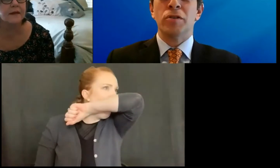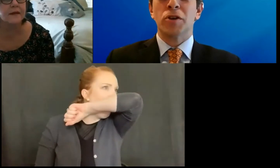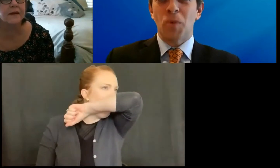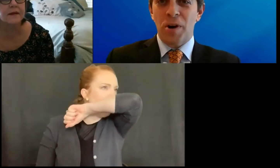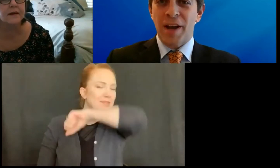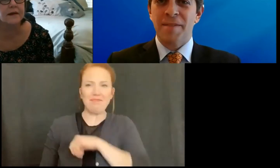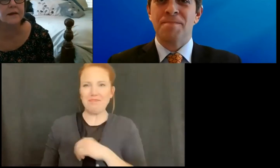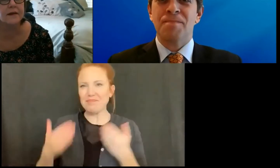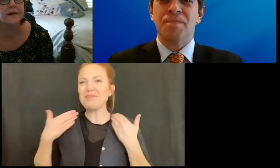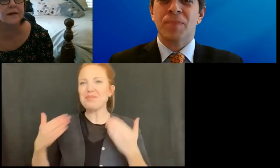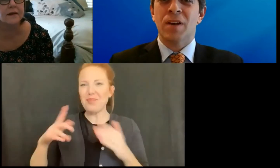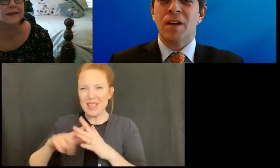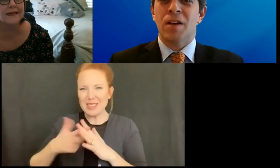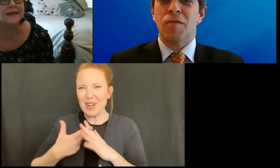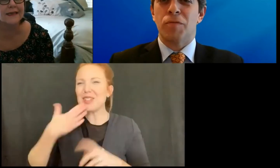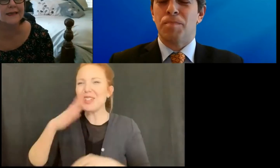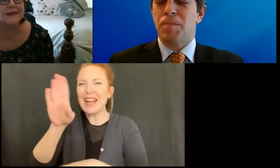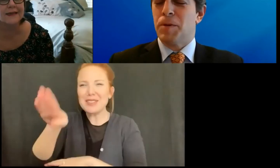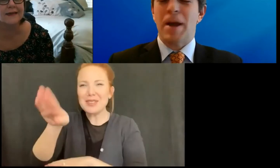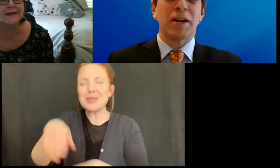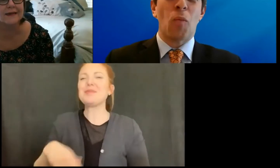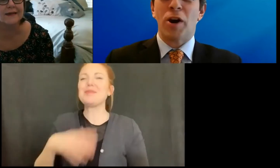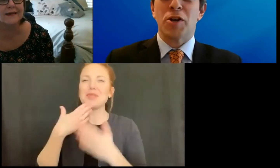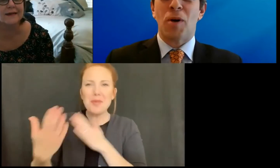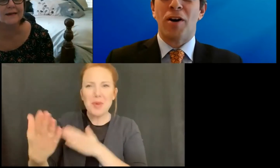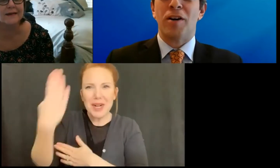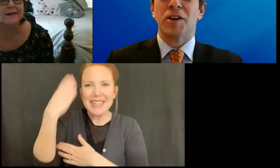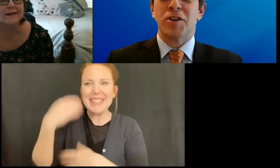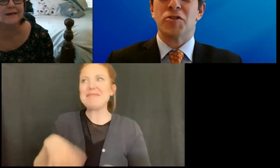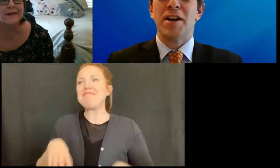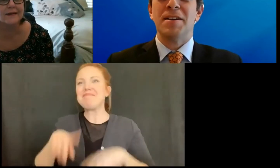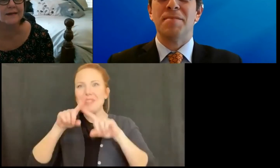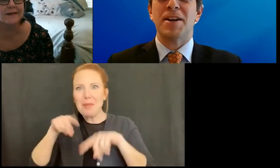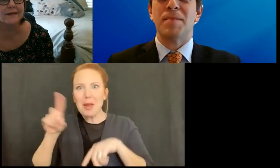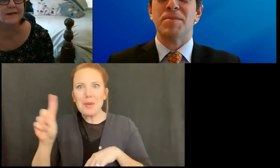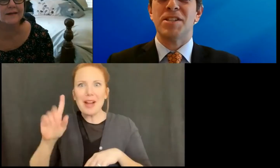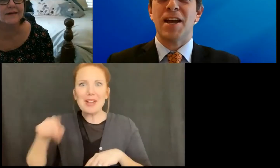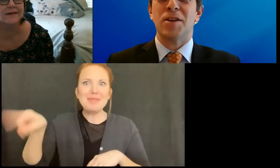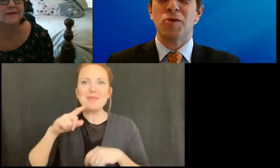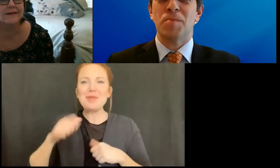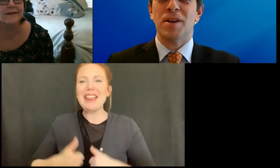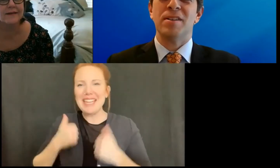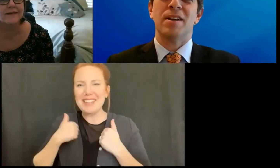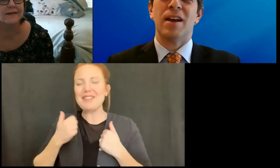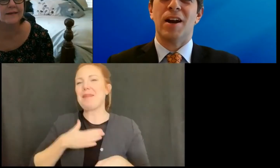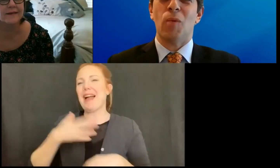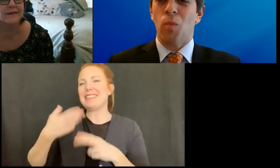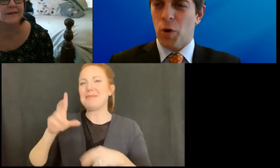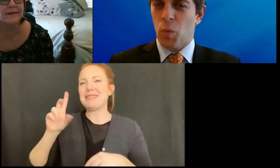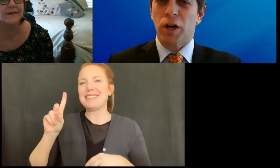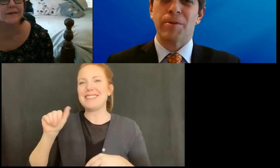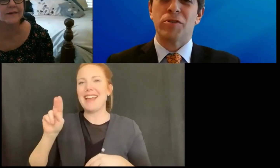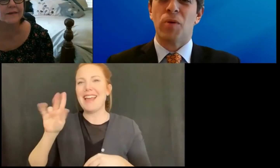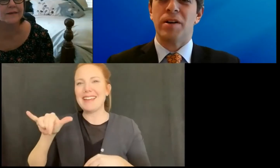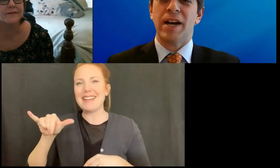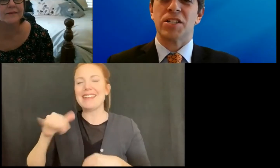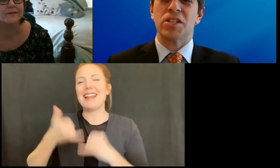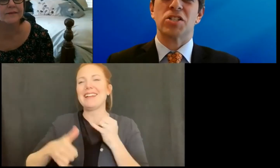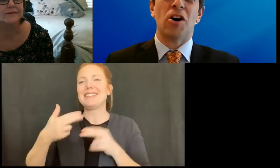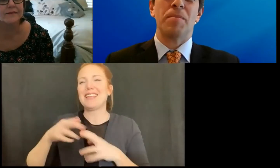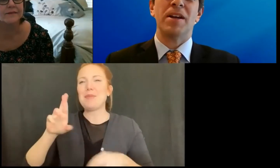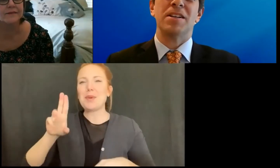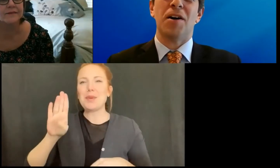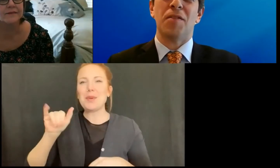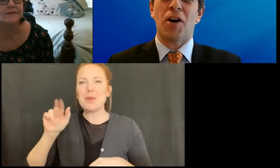Good afternoon, good morning, depending on where you are in the country. My name is Danny Rubin, and I want to welcome you to our